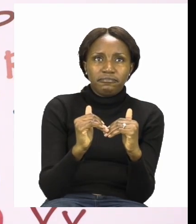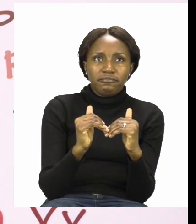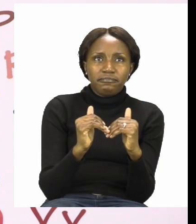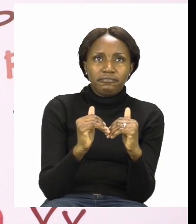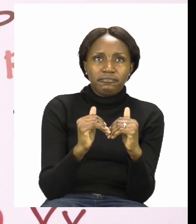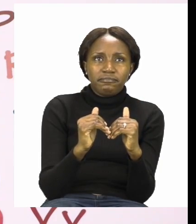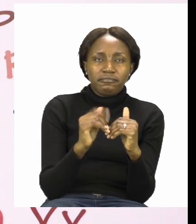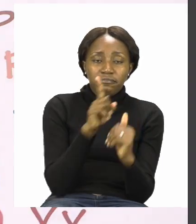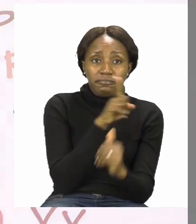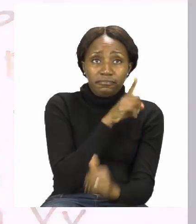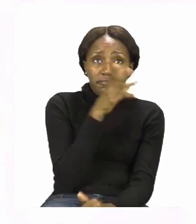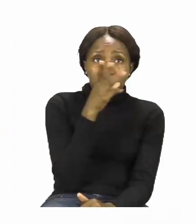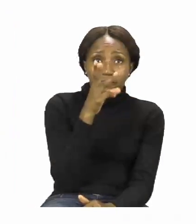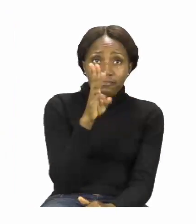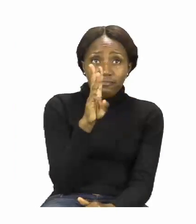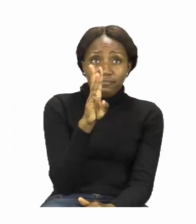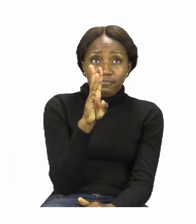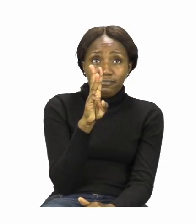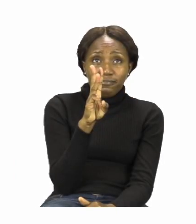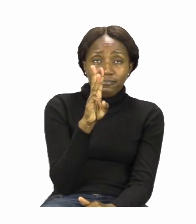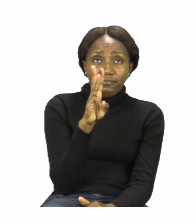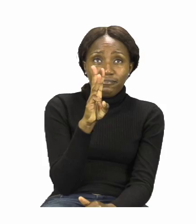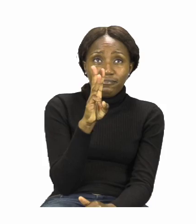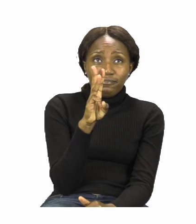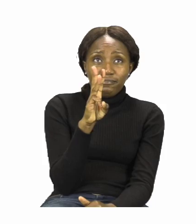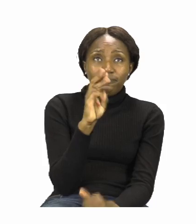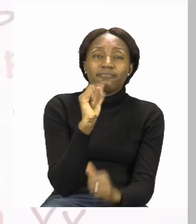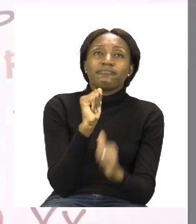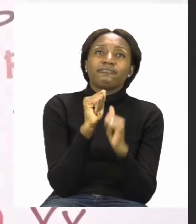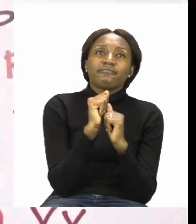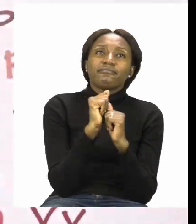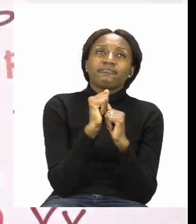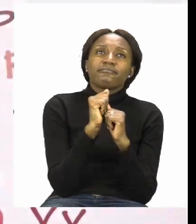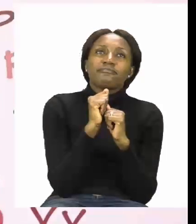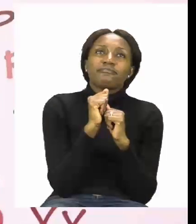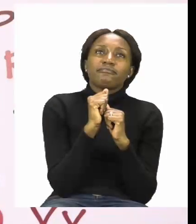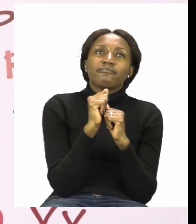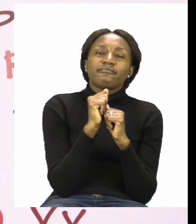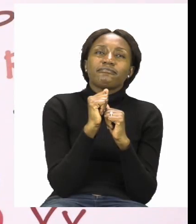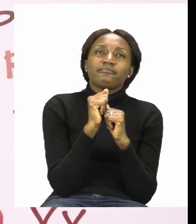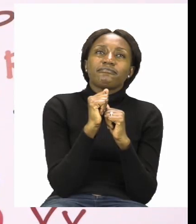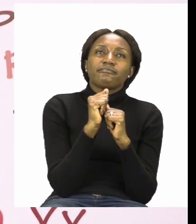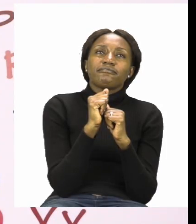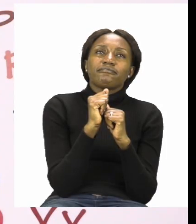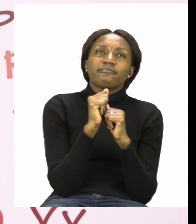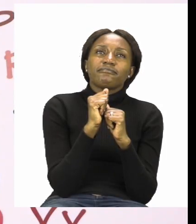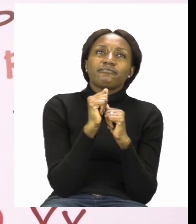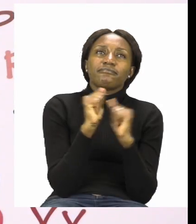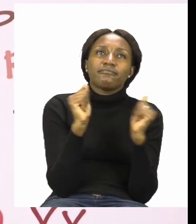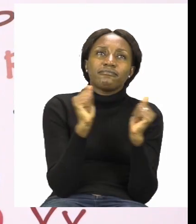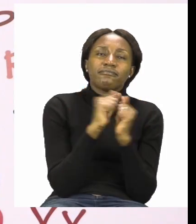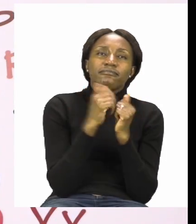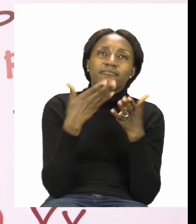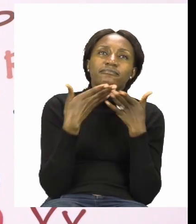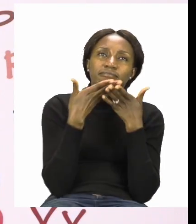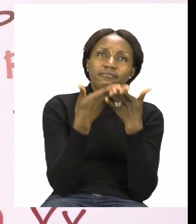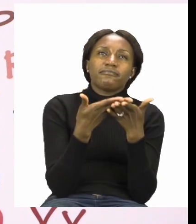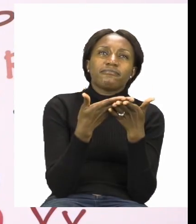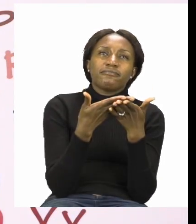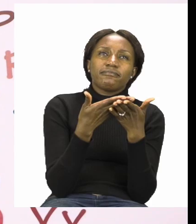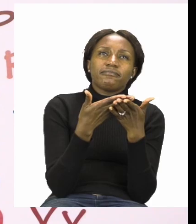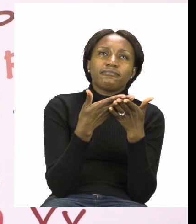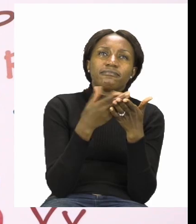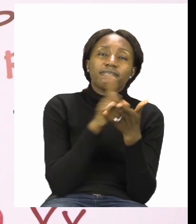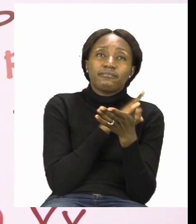have number bonds. So we're going to do the first number bond together. We